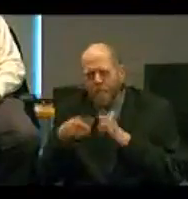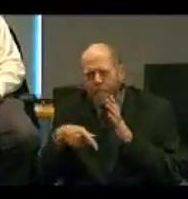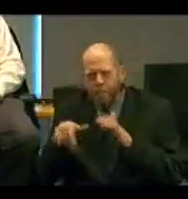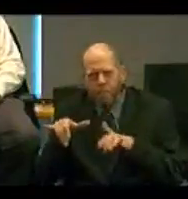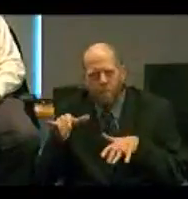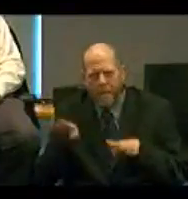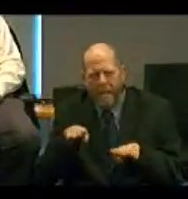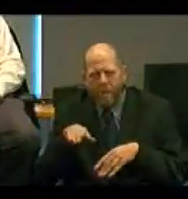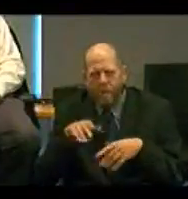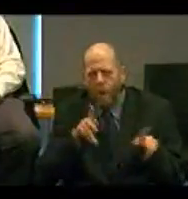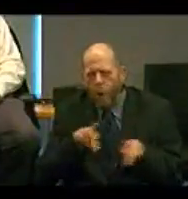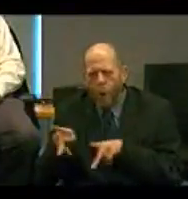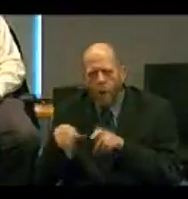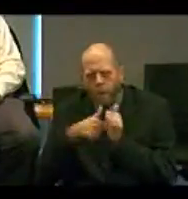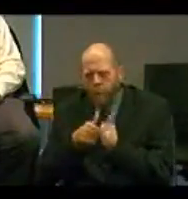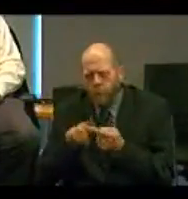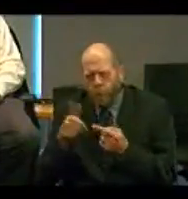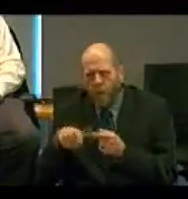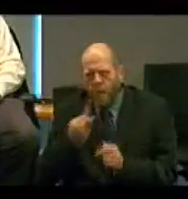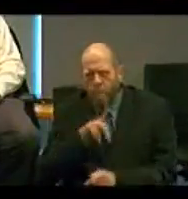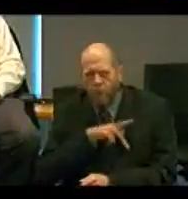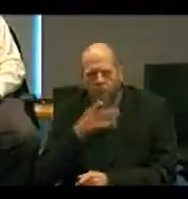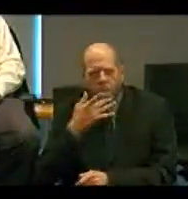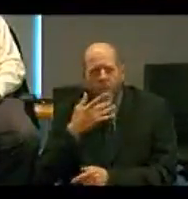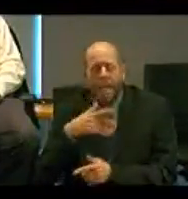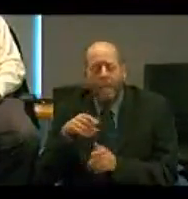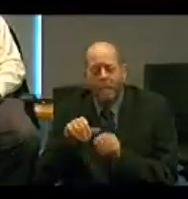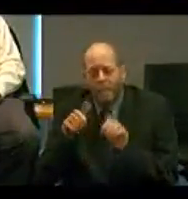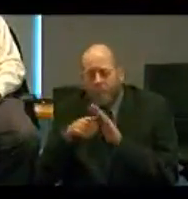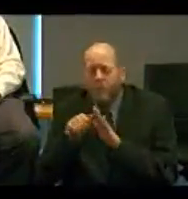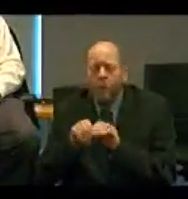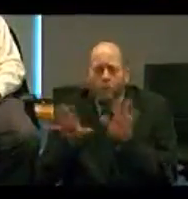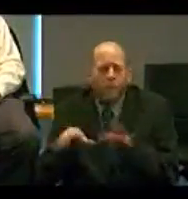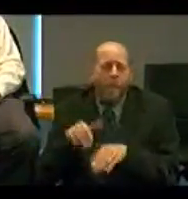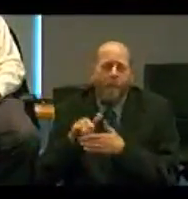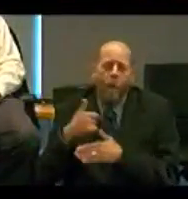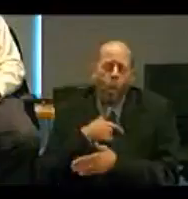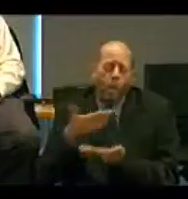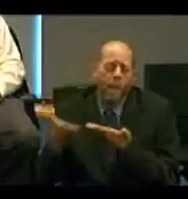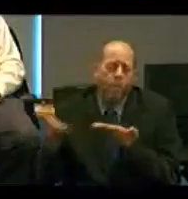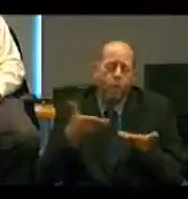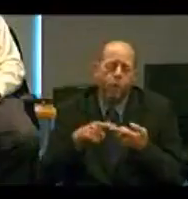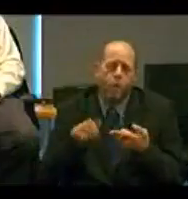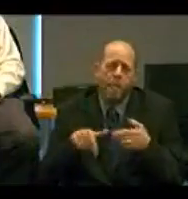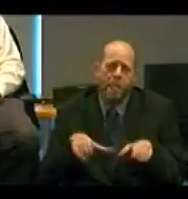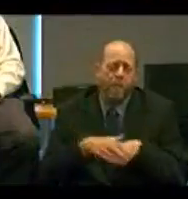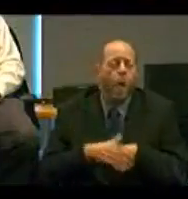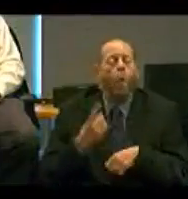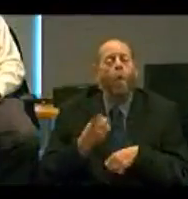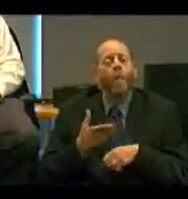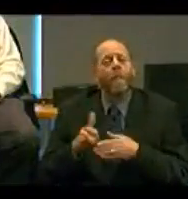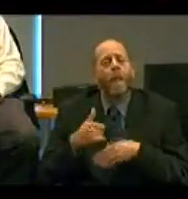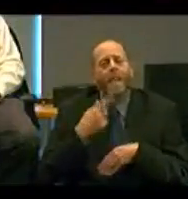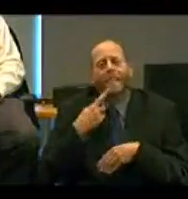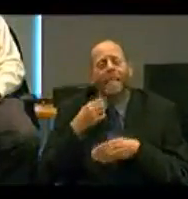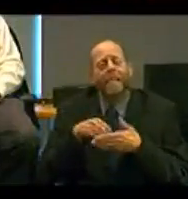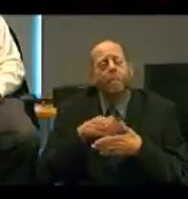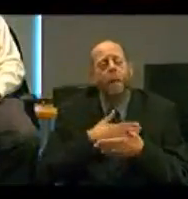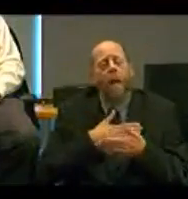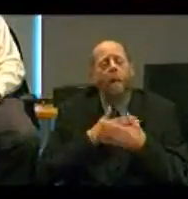behaviors according to any personal bias, implicit or explicit, that we may bring to these activities. One of the things that I said in